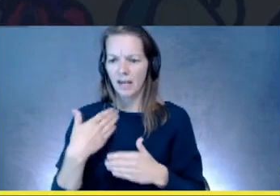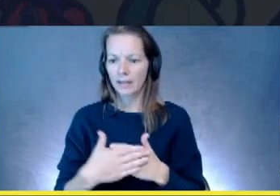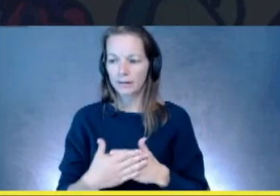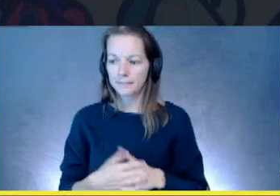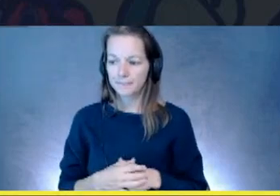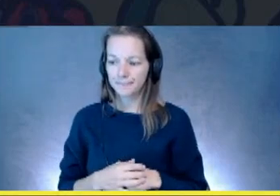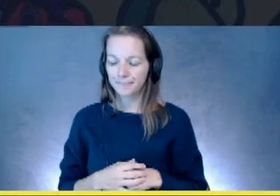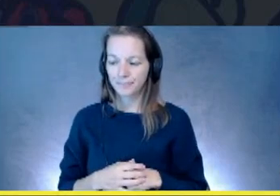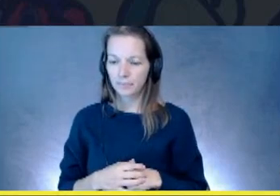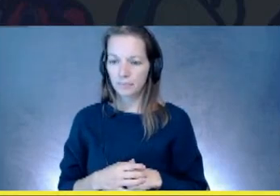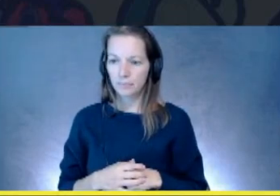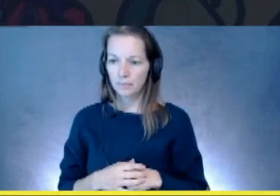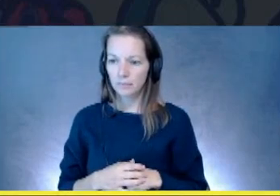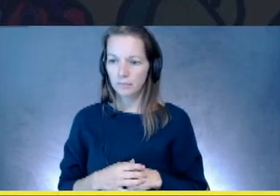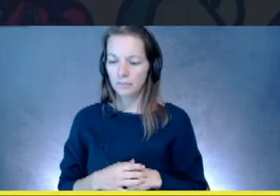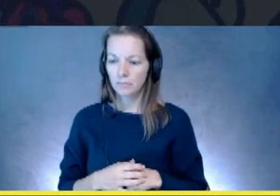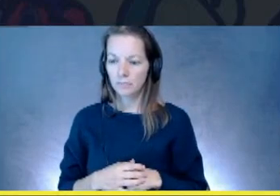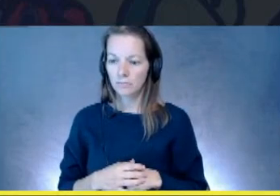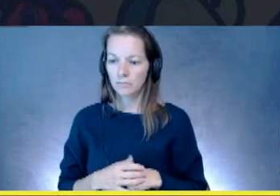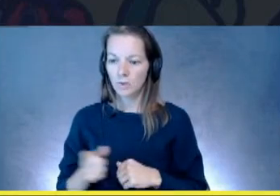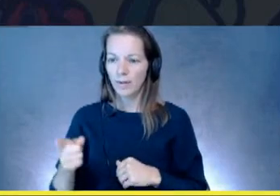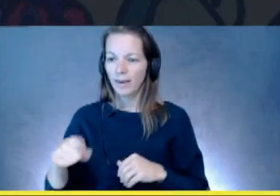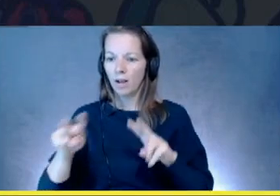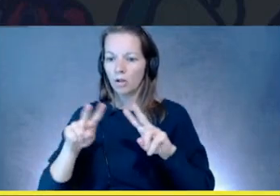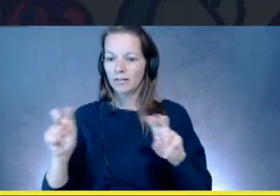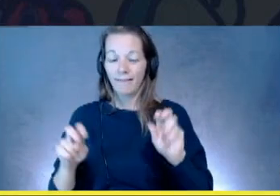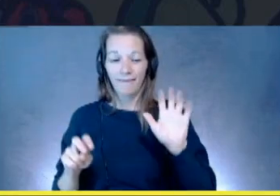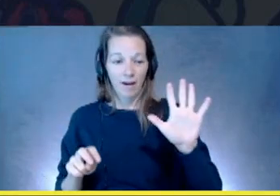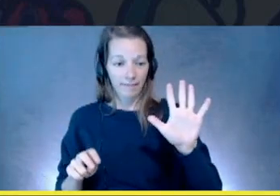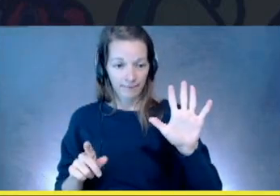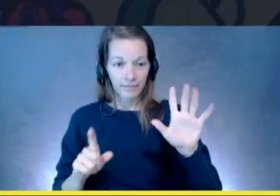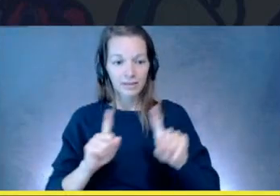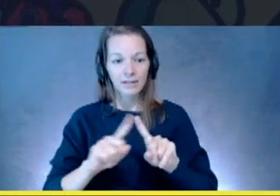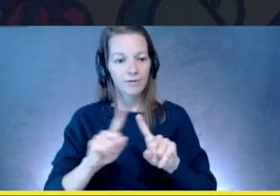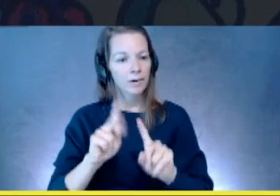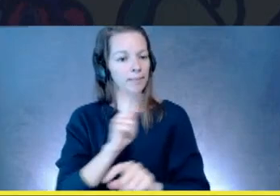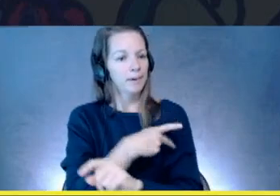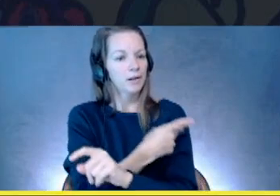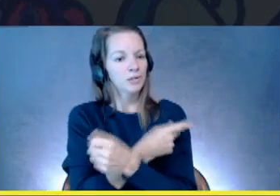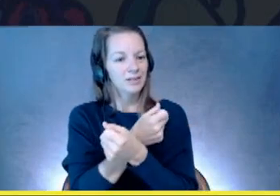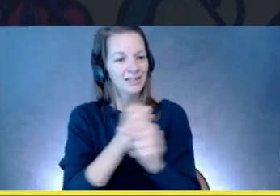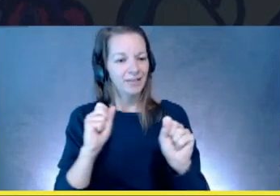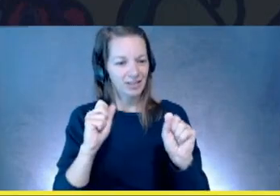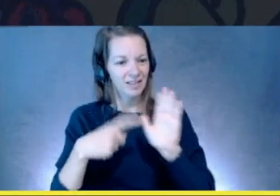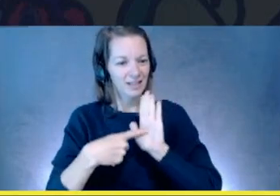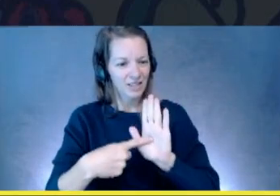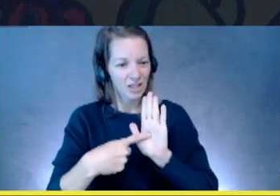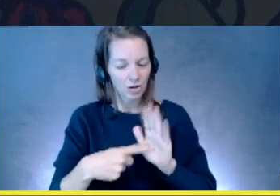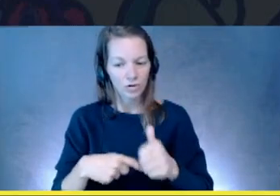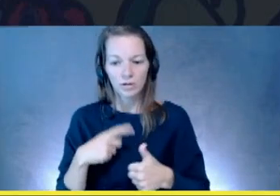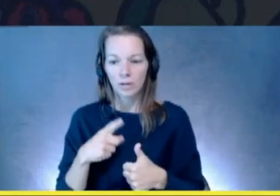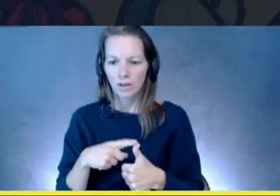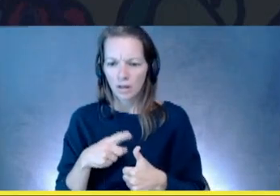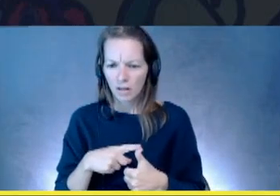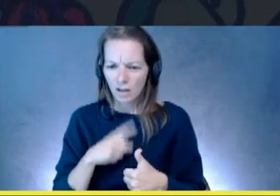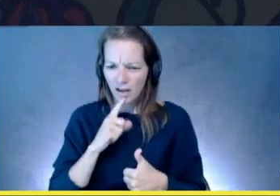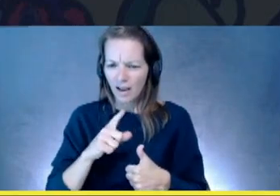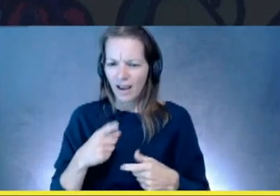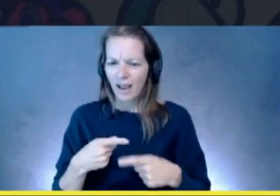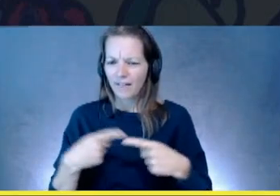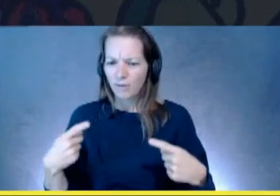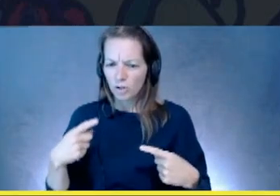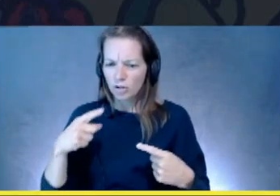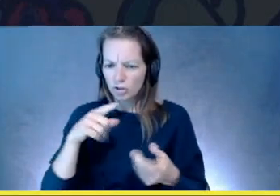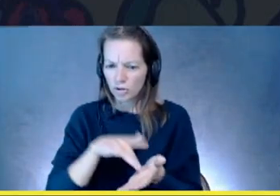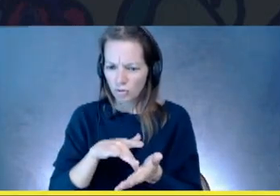We then looked at 5 different patient safety indicators. We looked at adverse drug reactions, hospital-acquired infections,